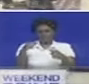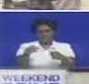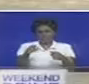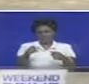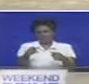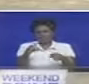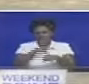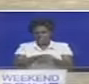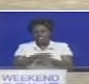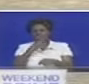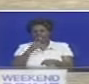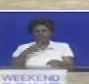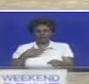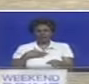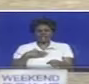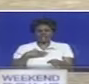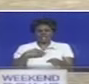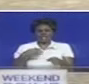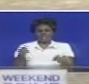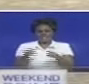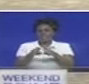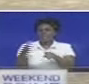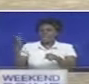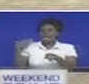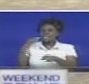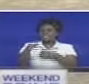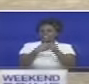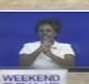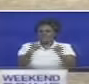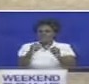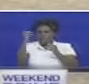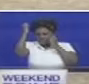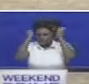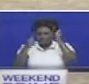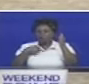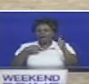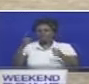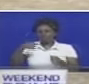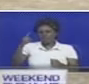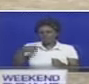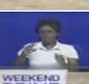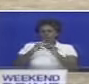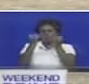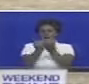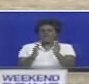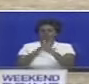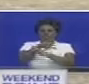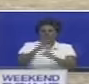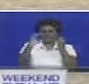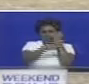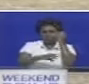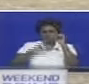age. Apart from last year, the Kenya Defence Forces has produced all the Kenyan winners at the World Cross Country